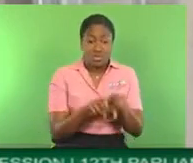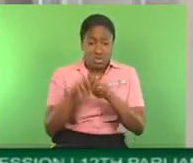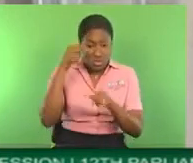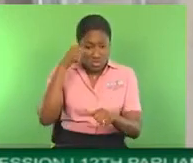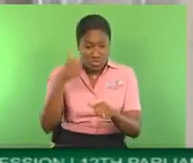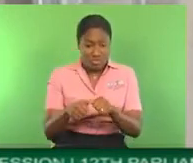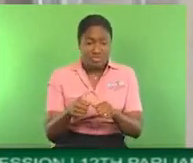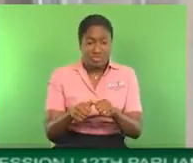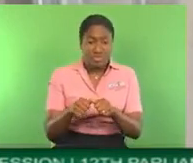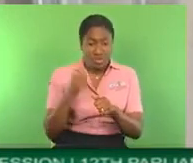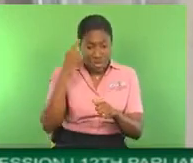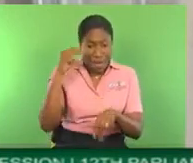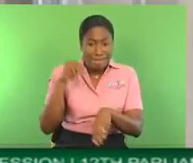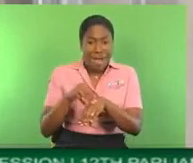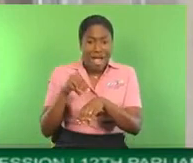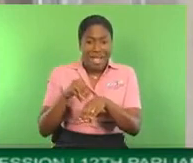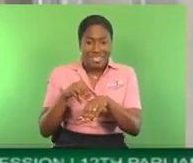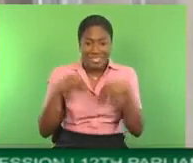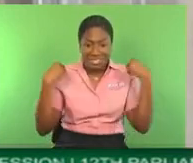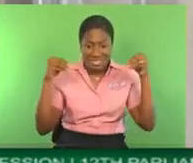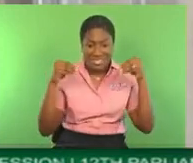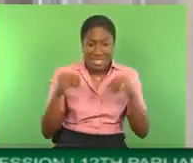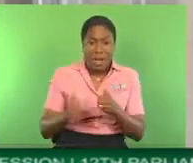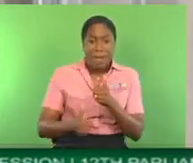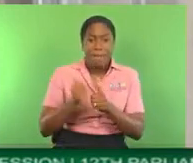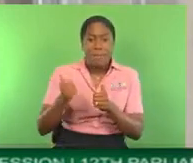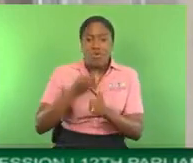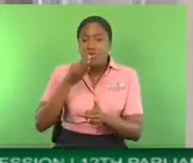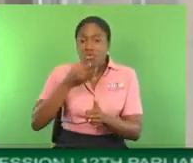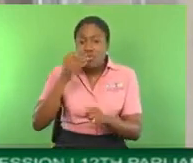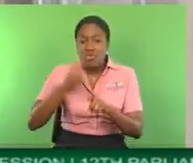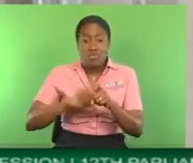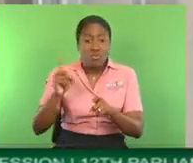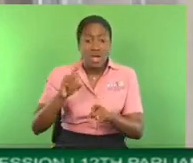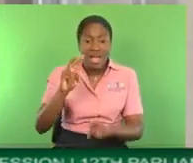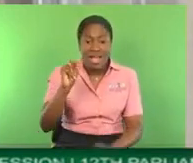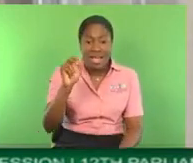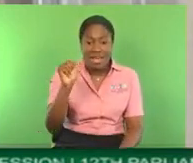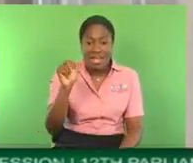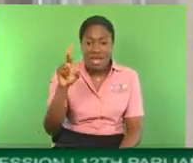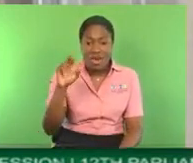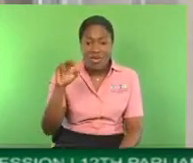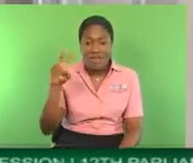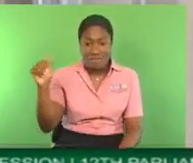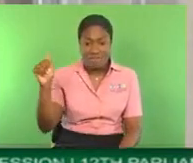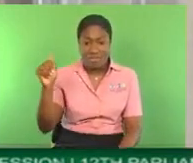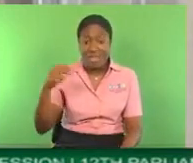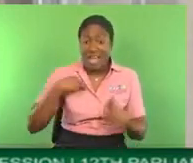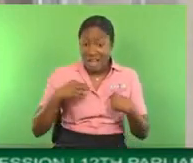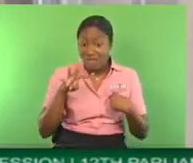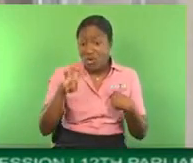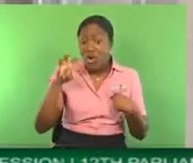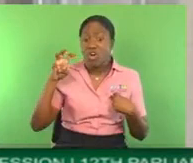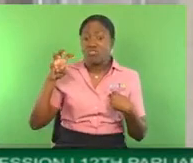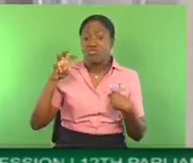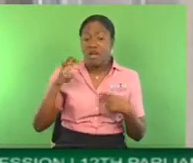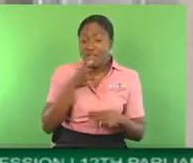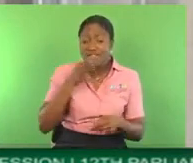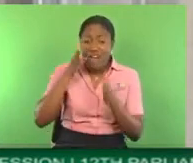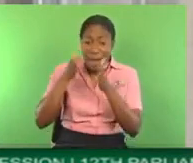market boxes, most of it came from the river swamp, where we have over 400 farmers. So